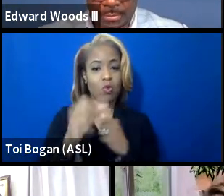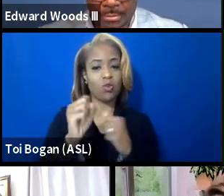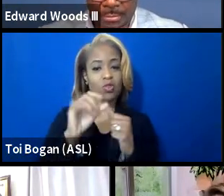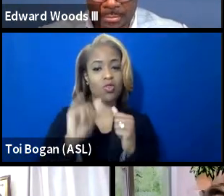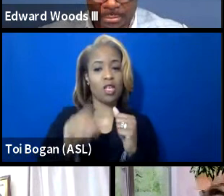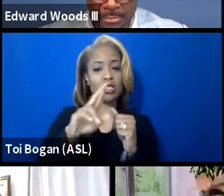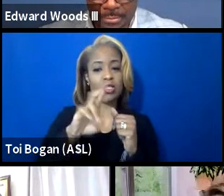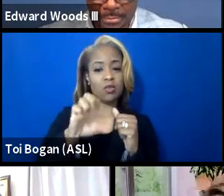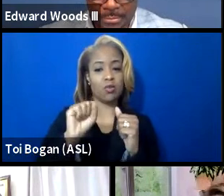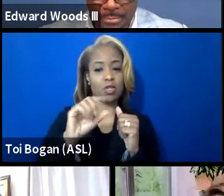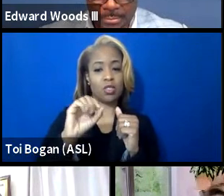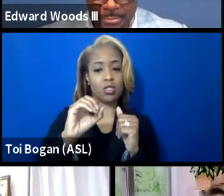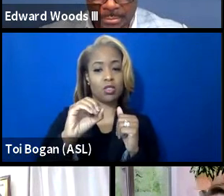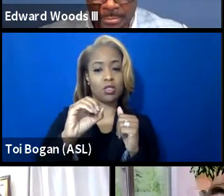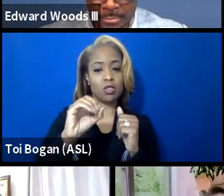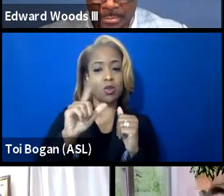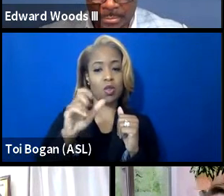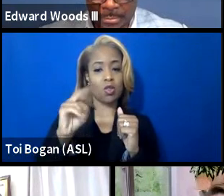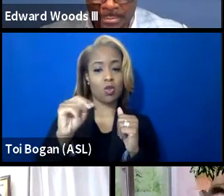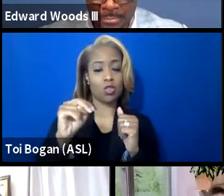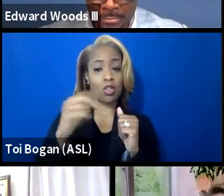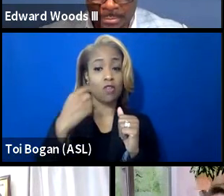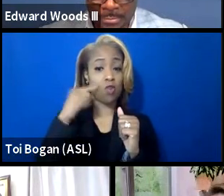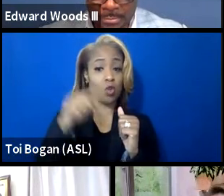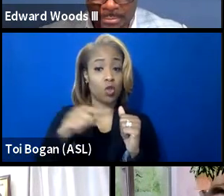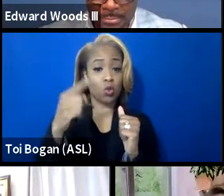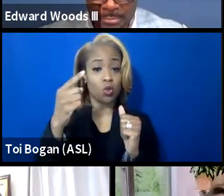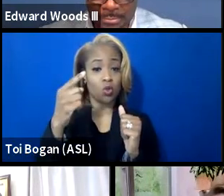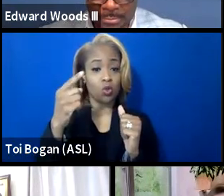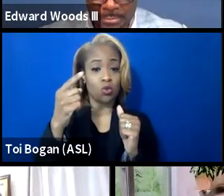before you for your consideration.